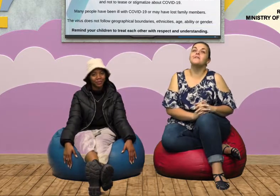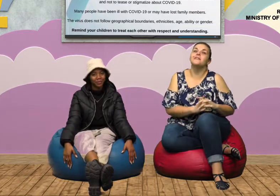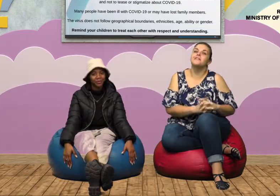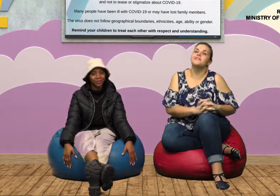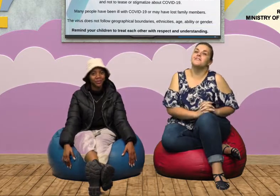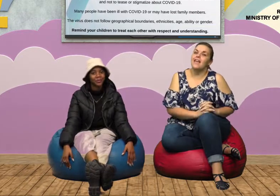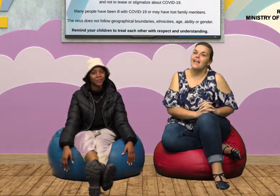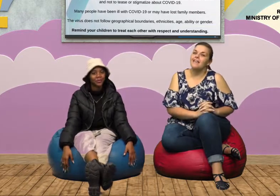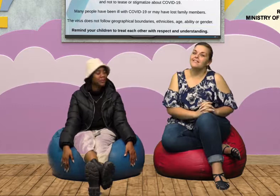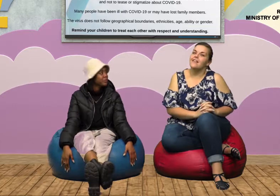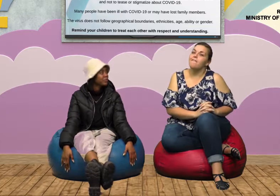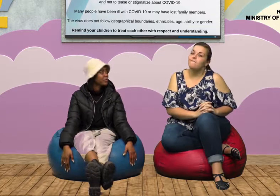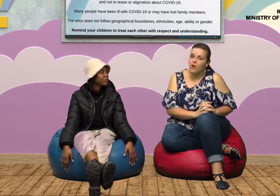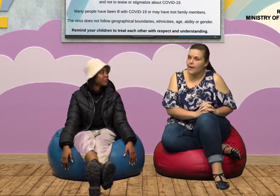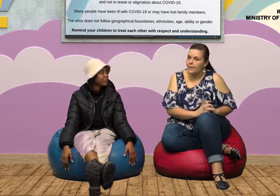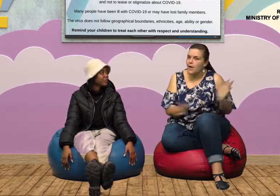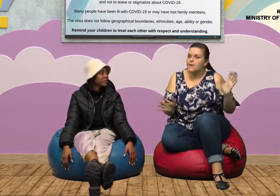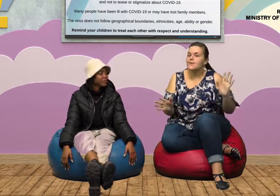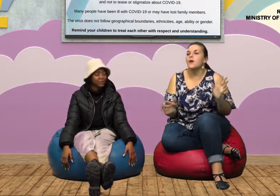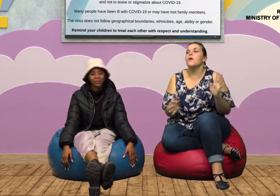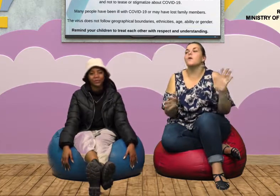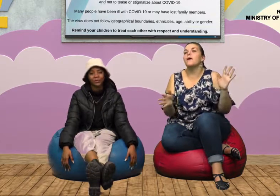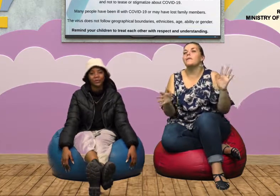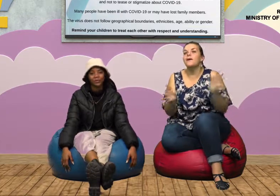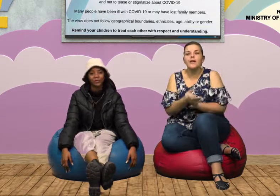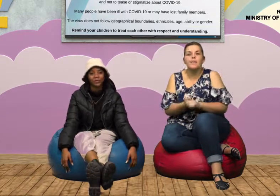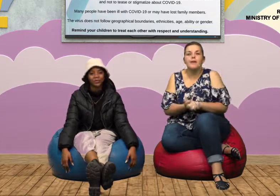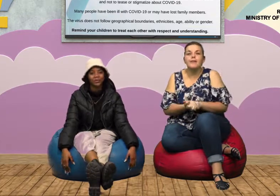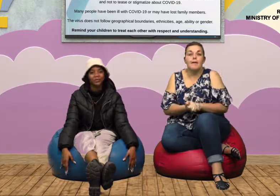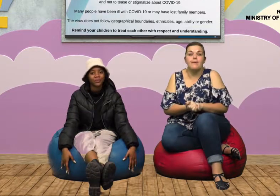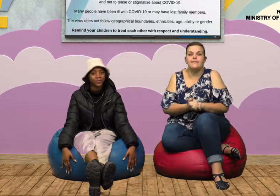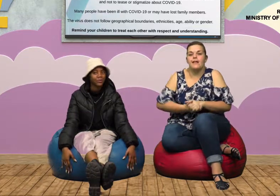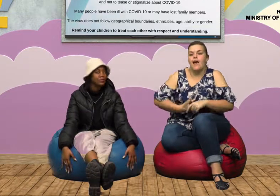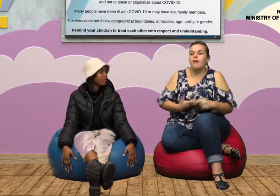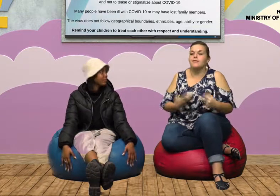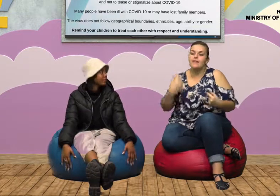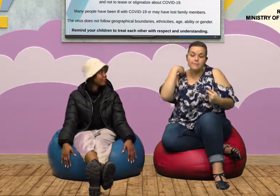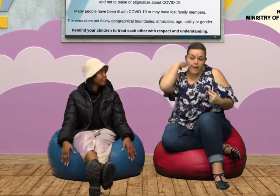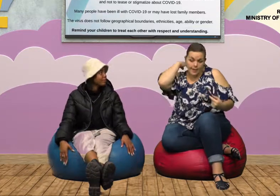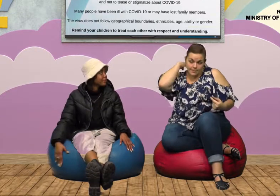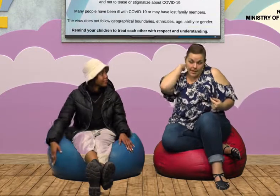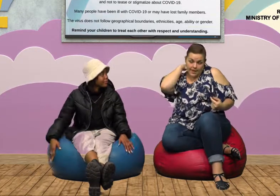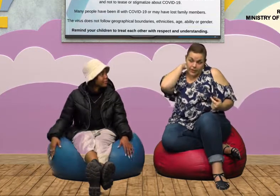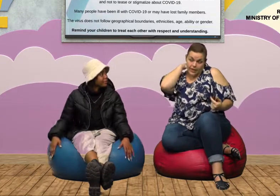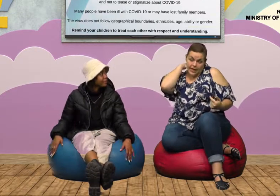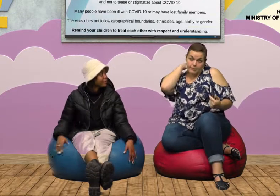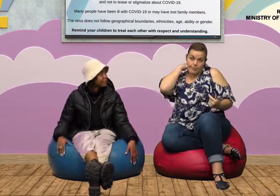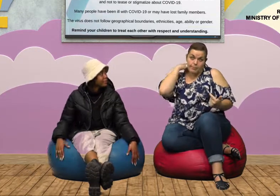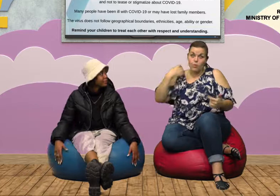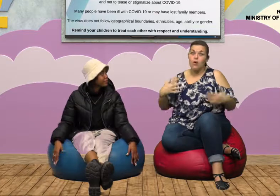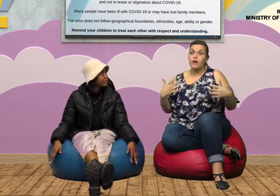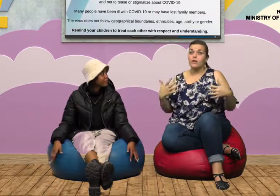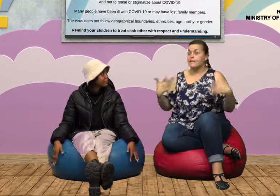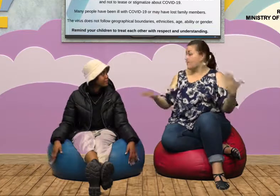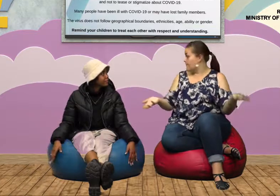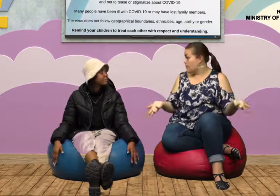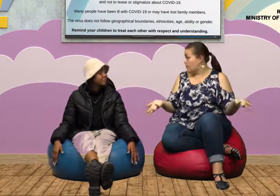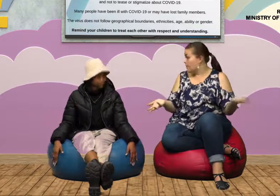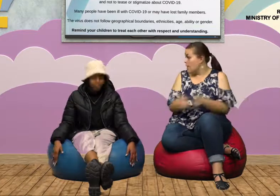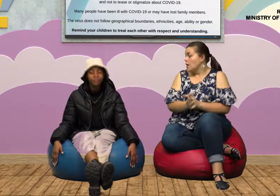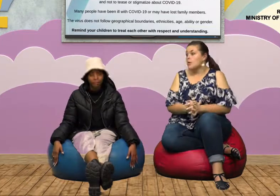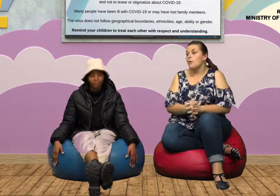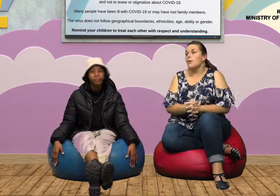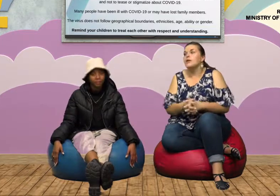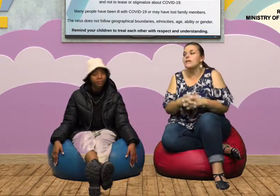so what we're going to do today is the following. So what we're learning about neighbors and how sometimes you get people who are different from